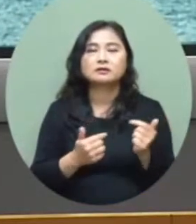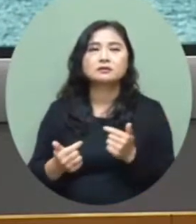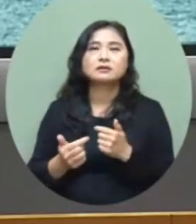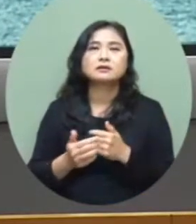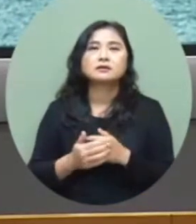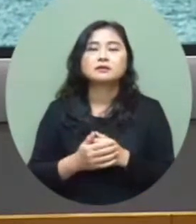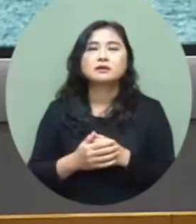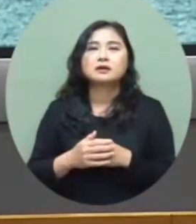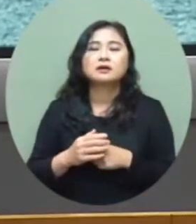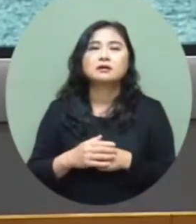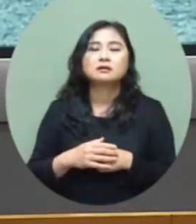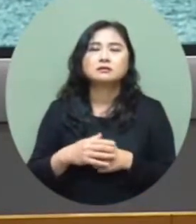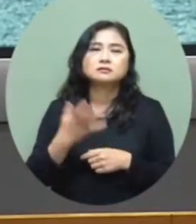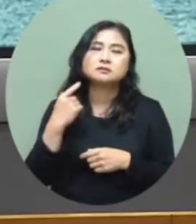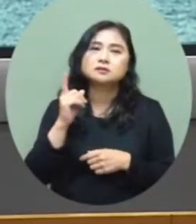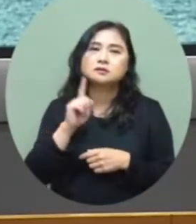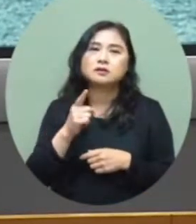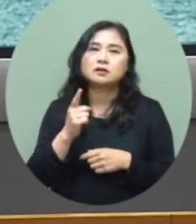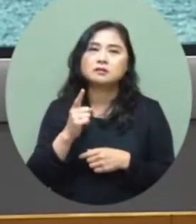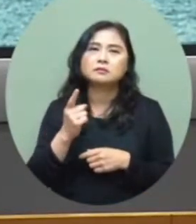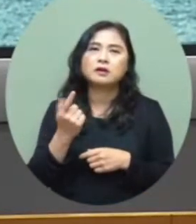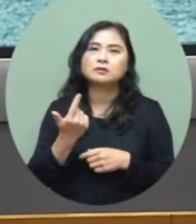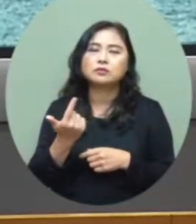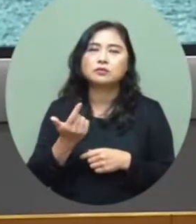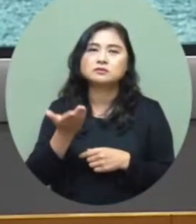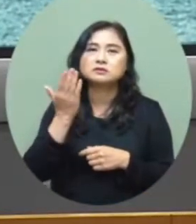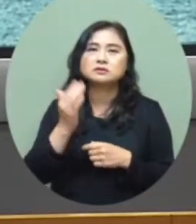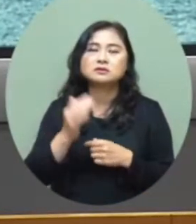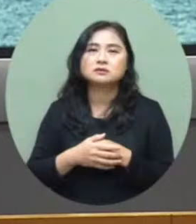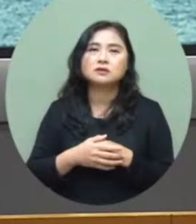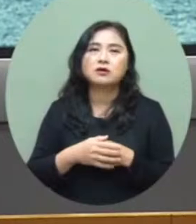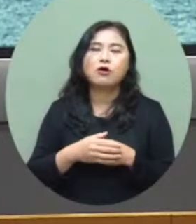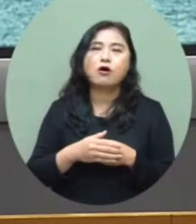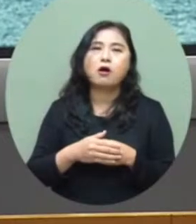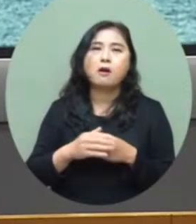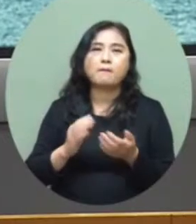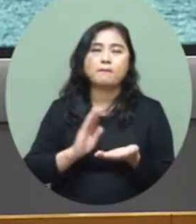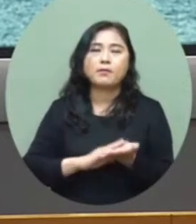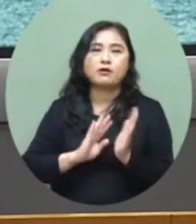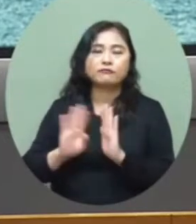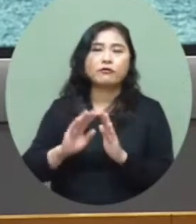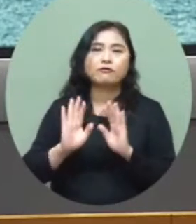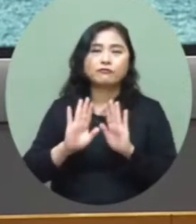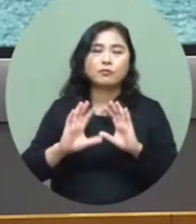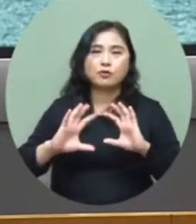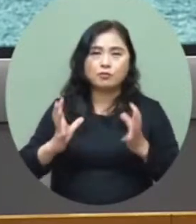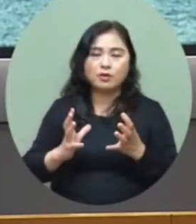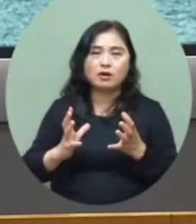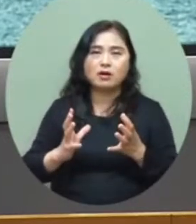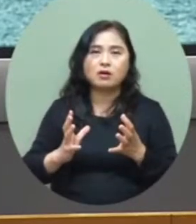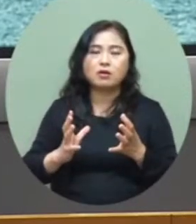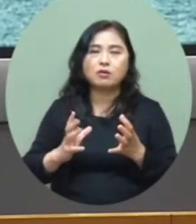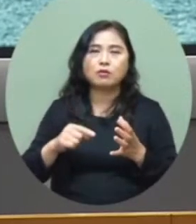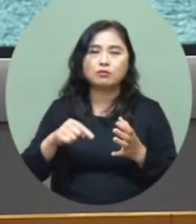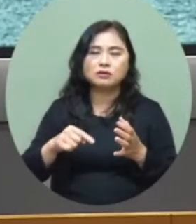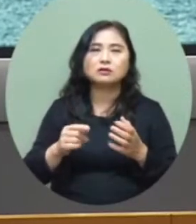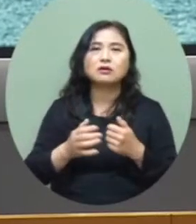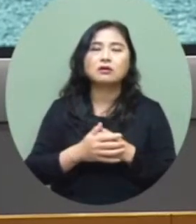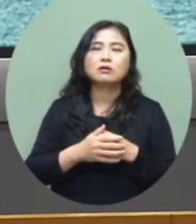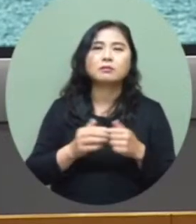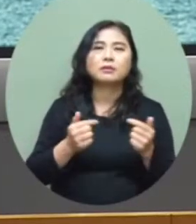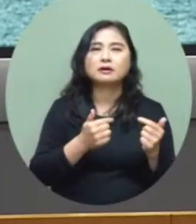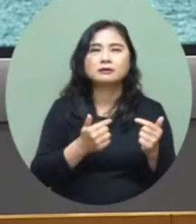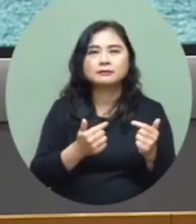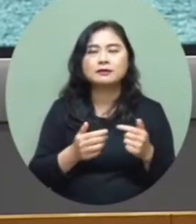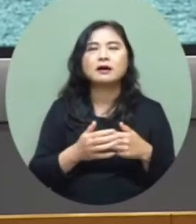obviously, well, about a week ago, we distributed the